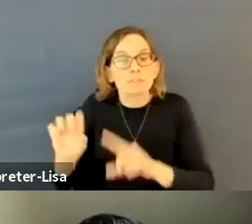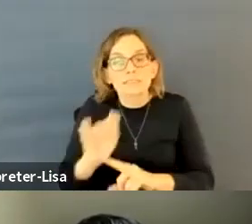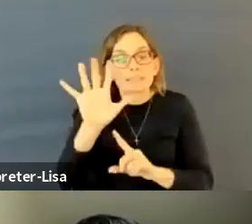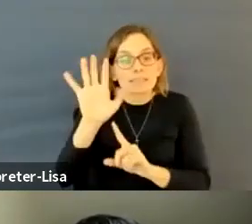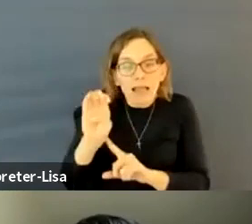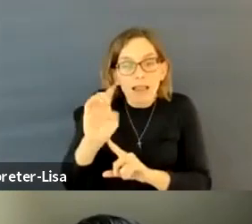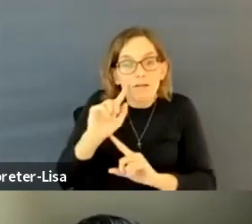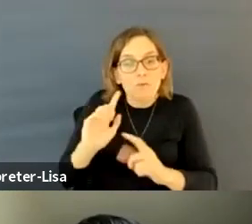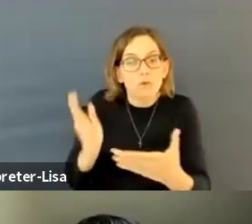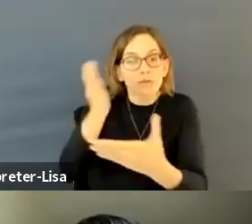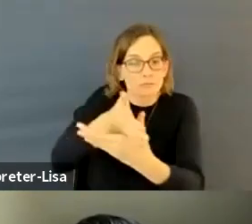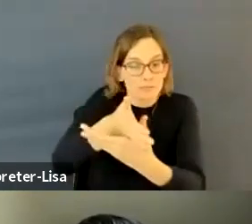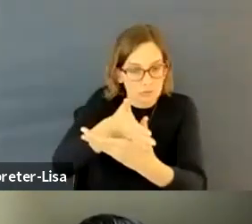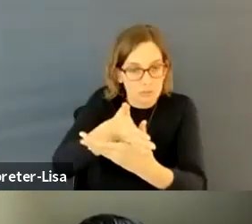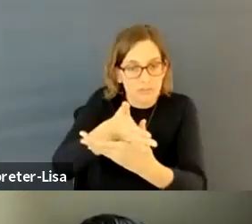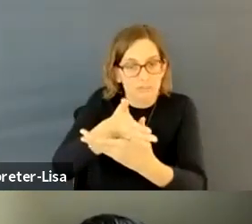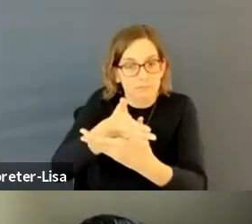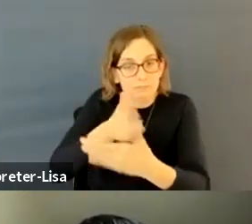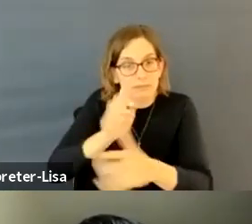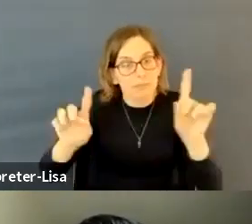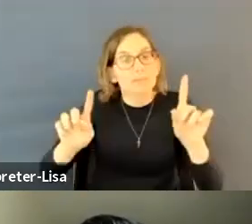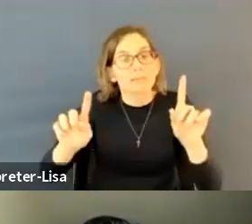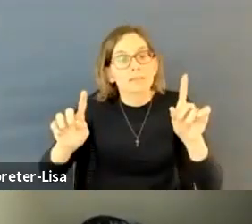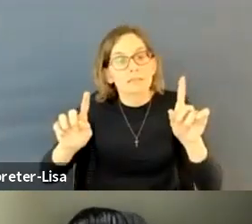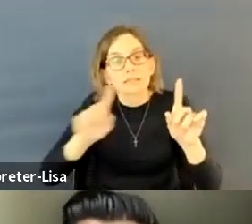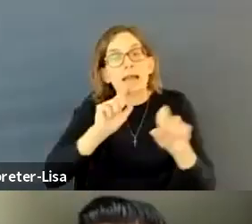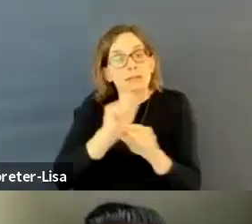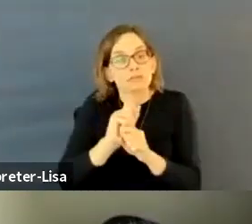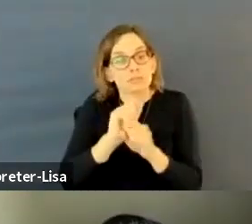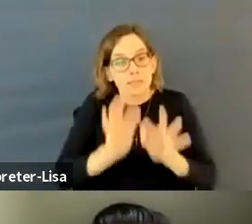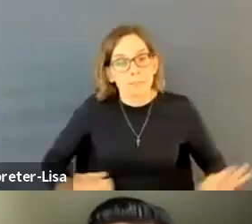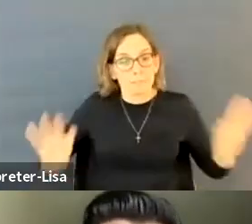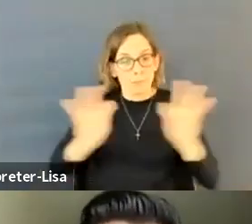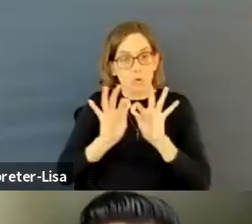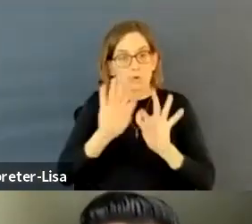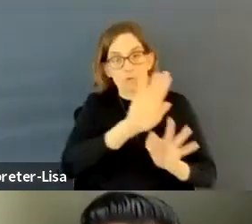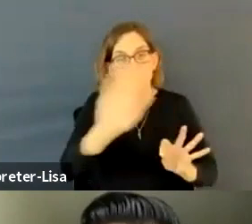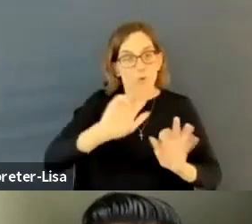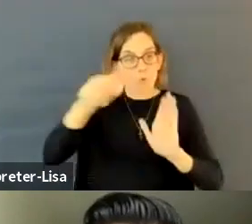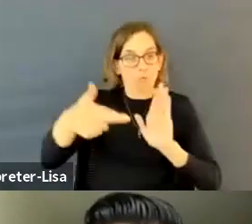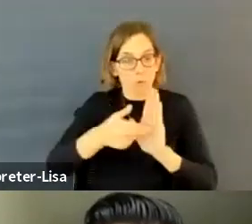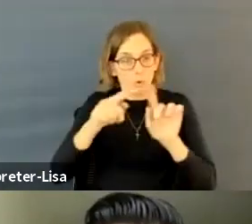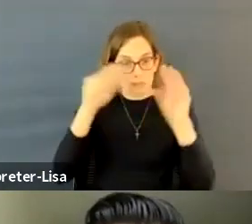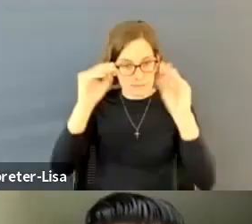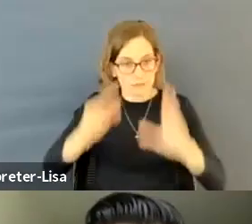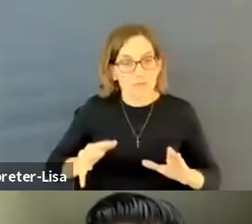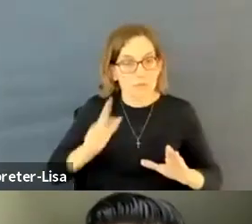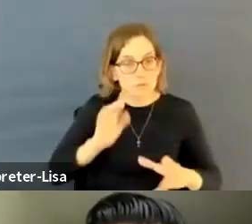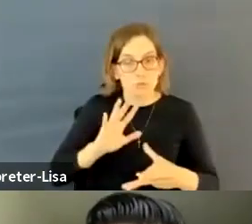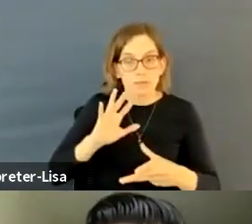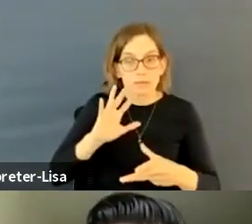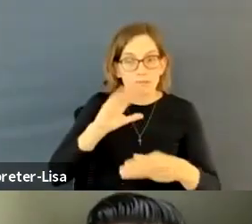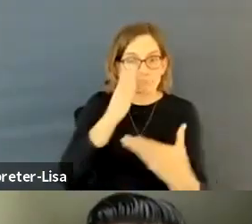intervention, but it actually is important in our roles as educators to be intervening.